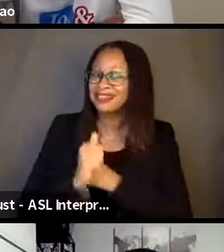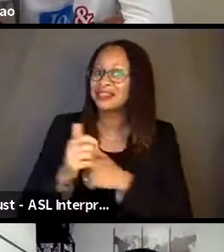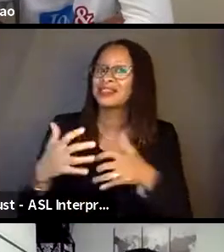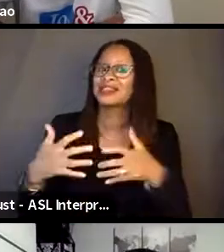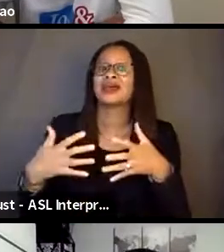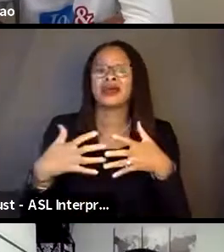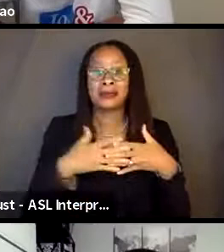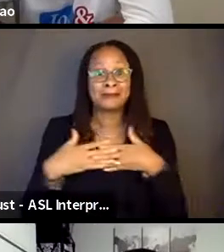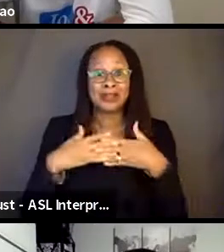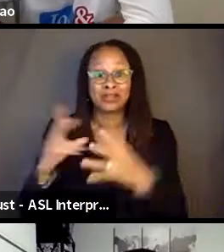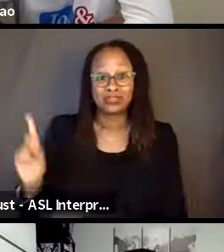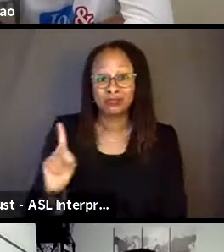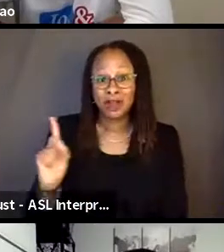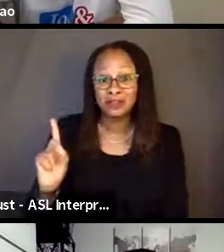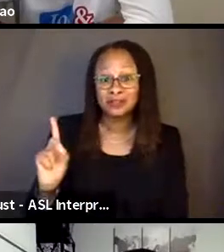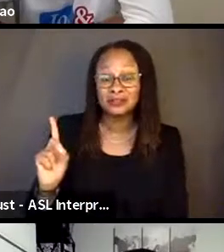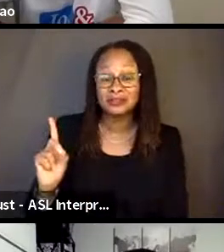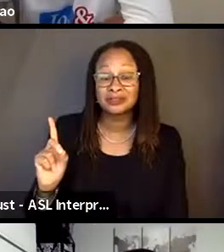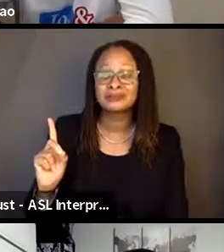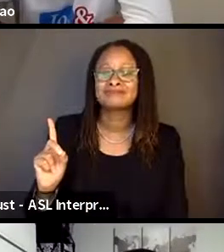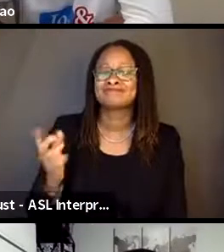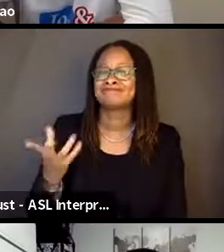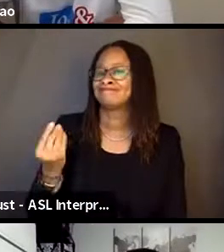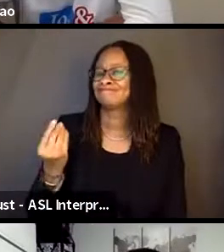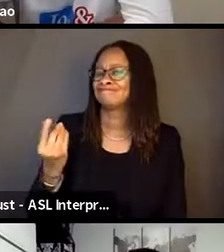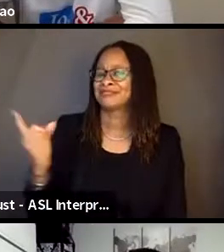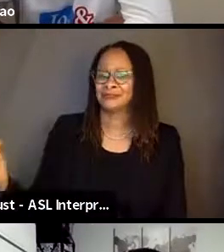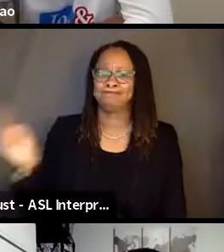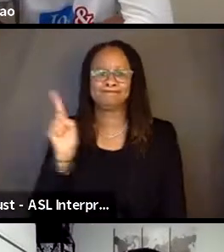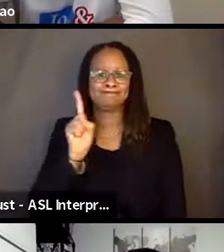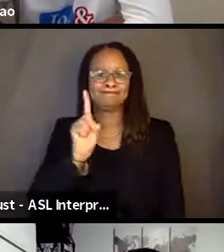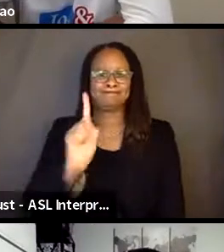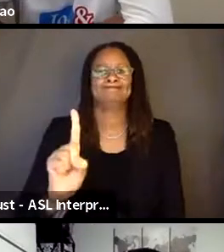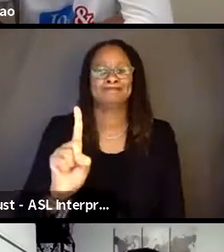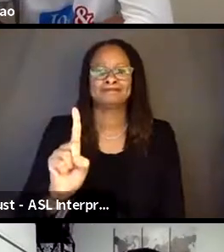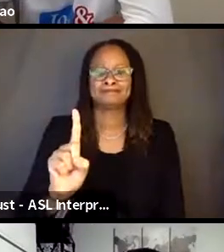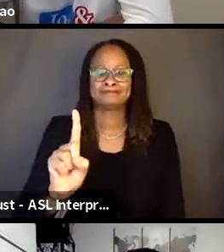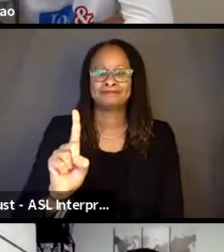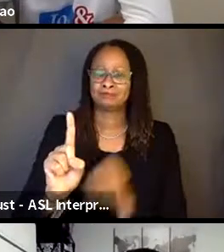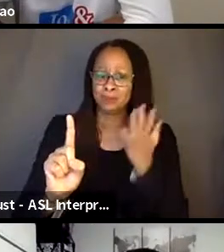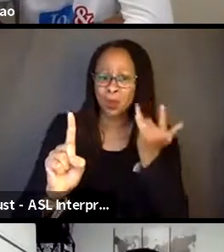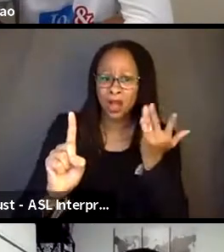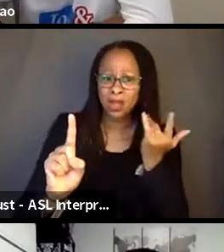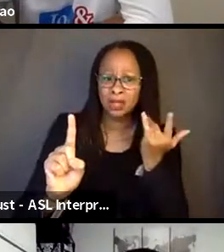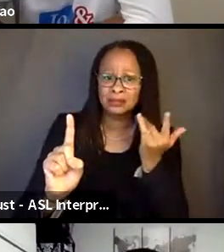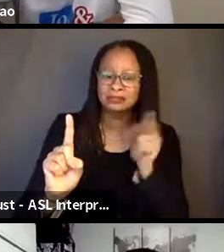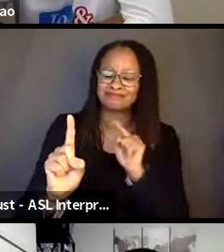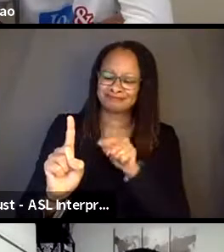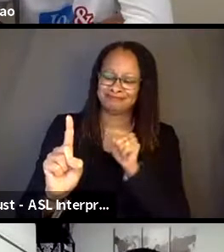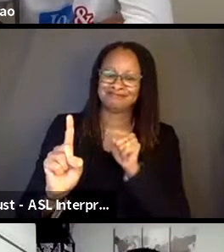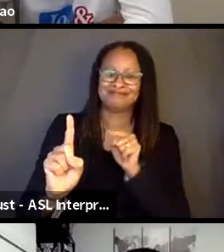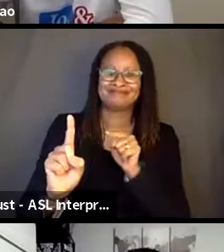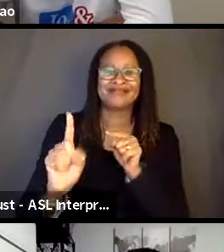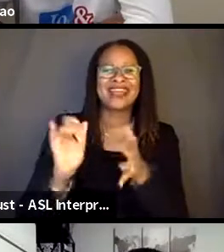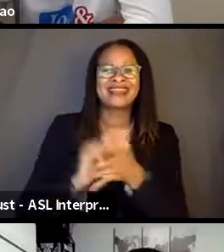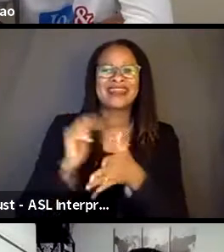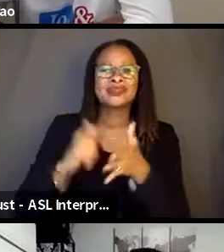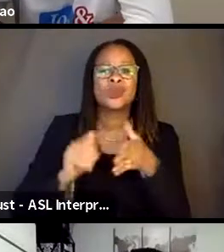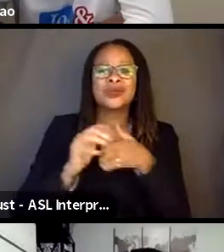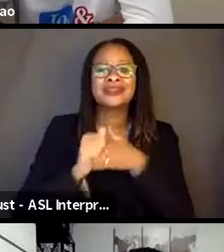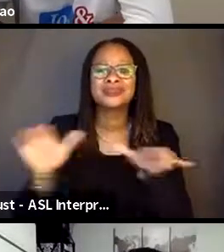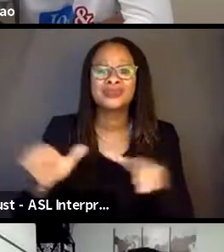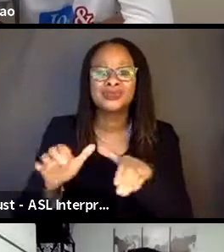American democracy, he steps forward. Why? Because that is what leaders